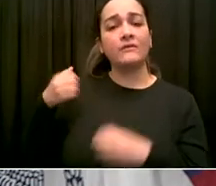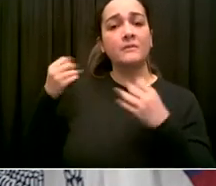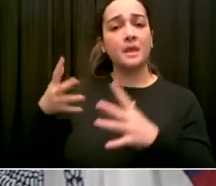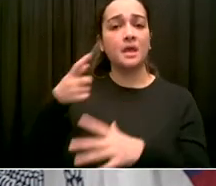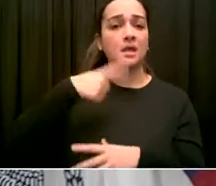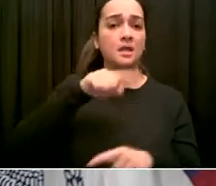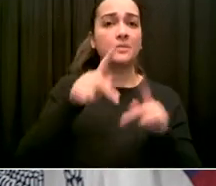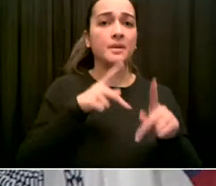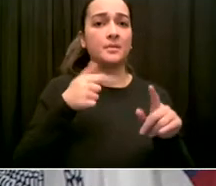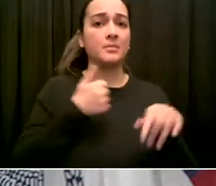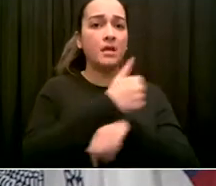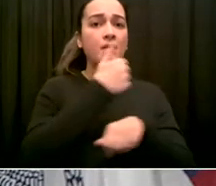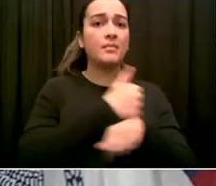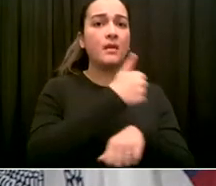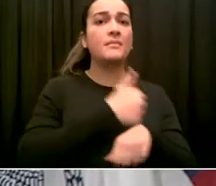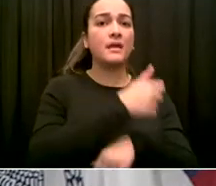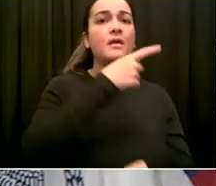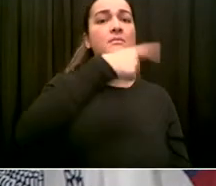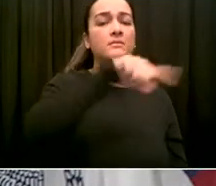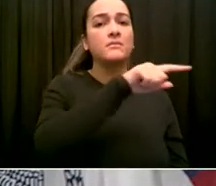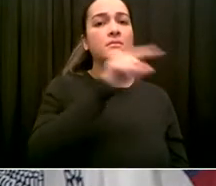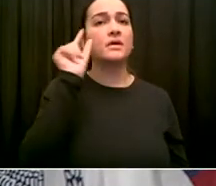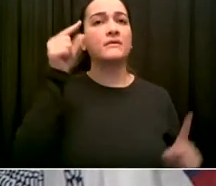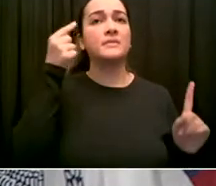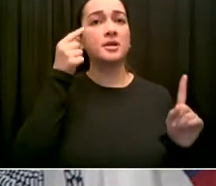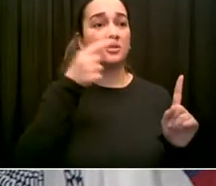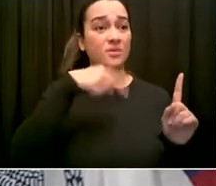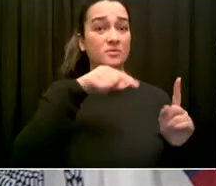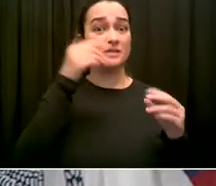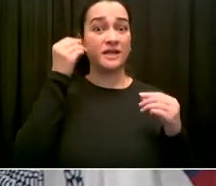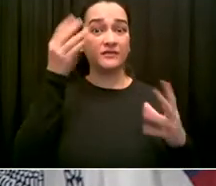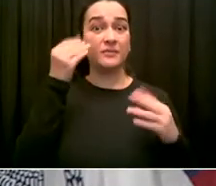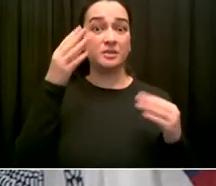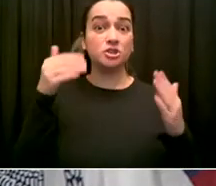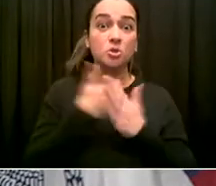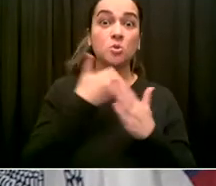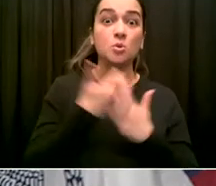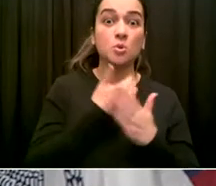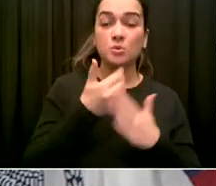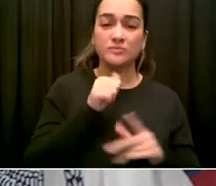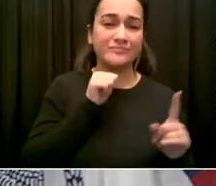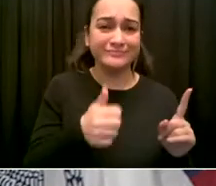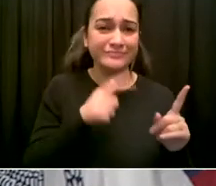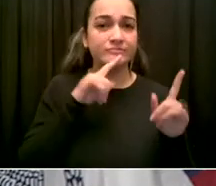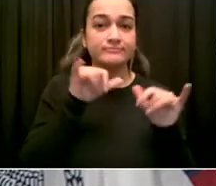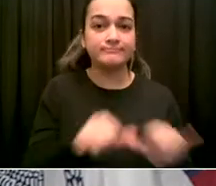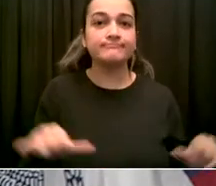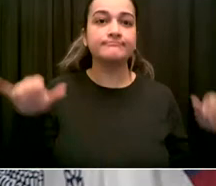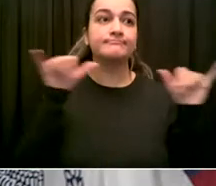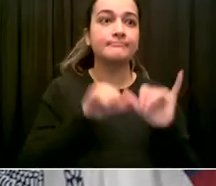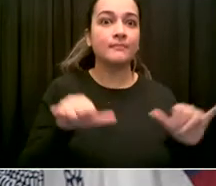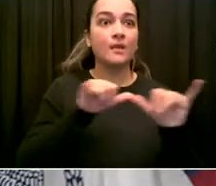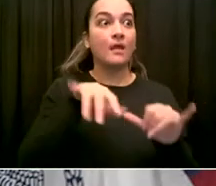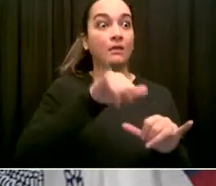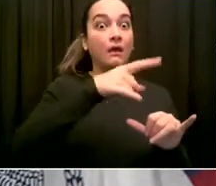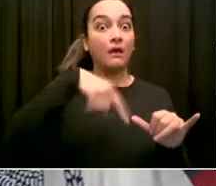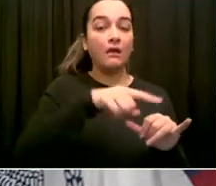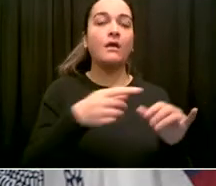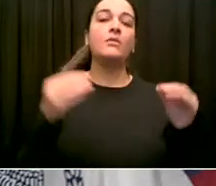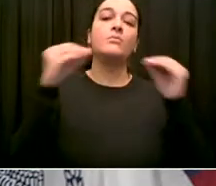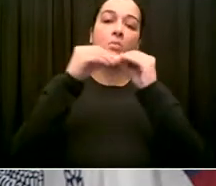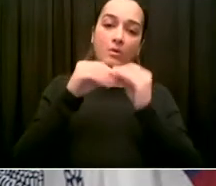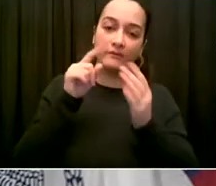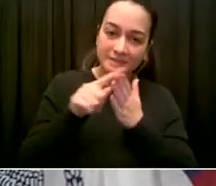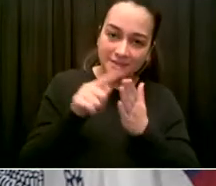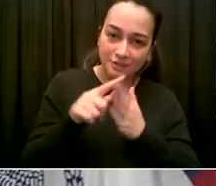own investigations to get to the truth. This is a lot that has to be unraveled, but it all points in the same